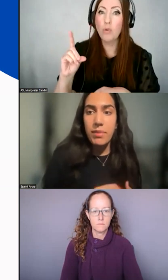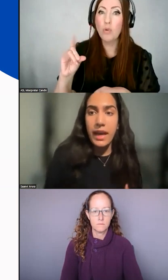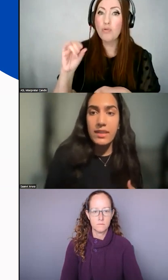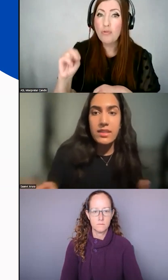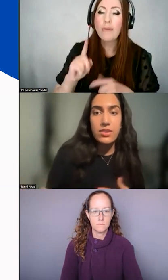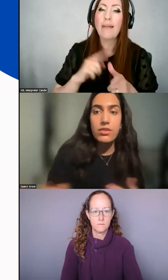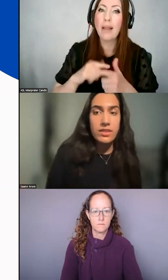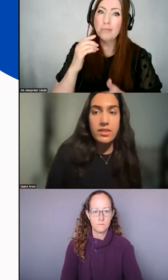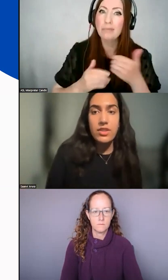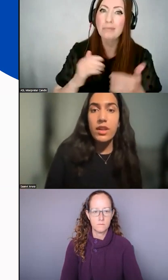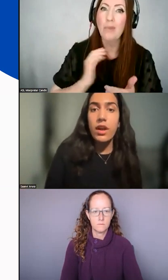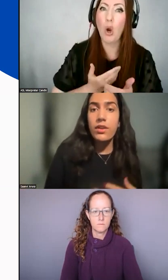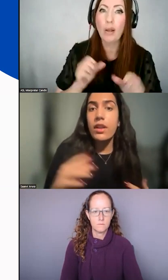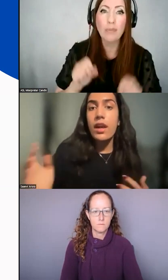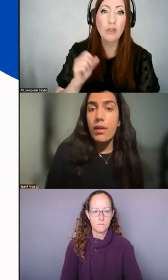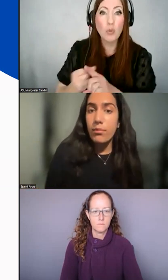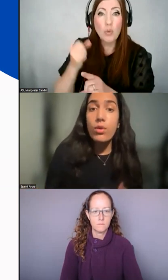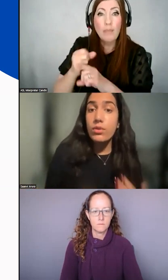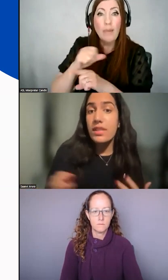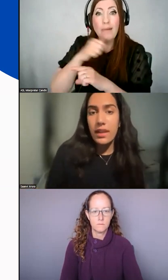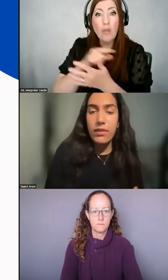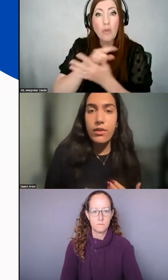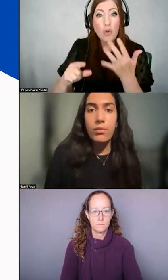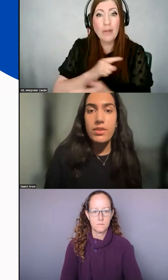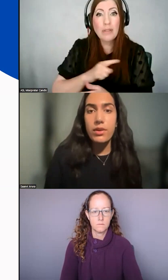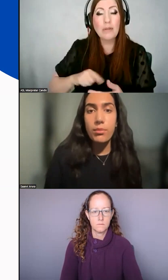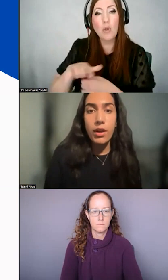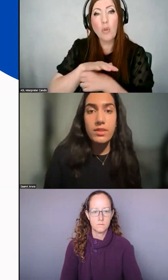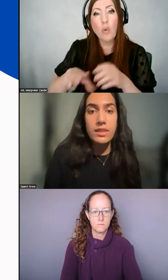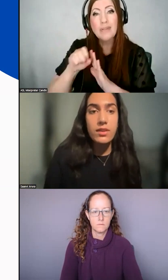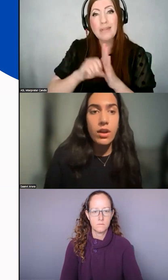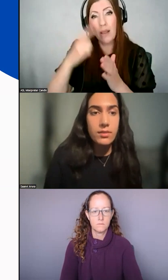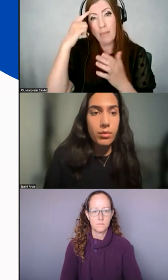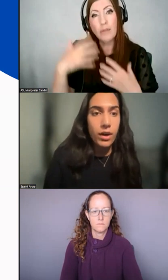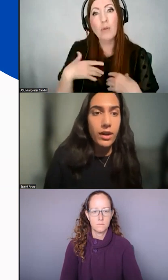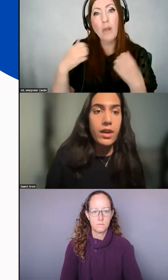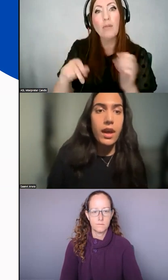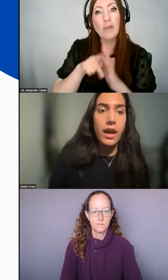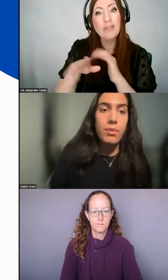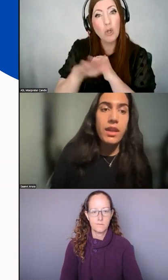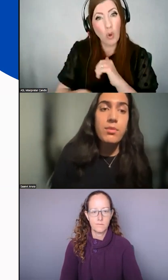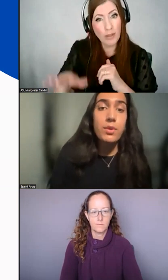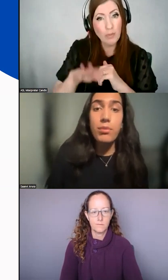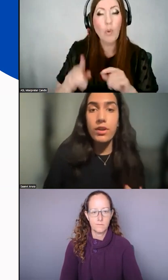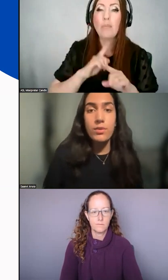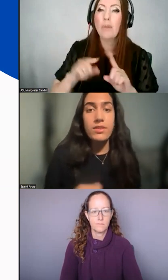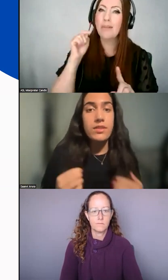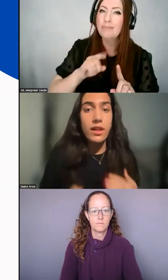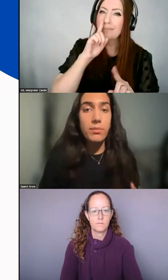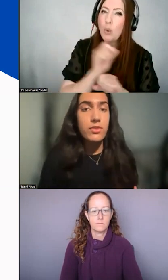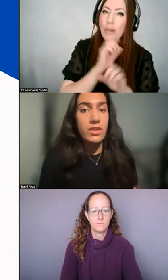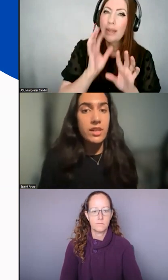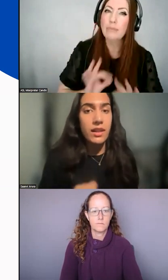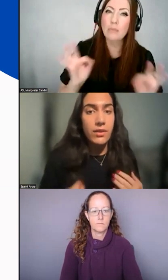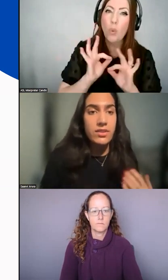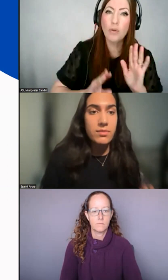to impact additional legislation and other local, state, and federal mental health policies across the board. But it was really important to us to develop